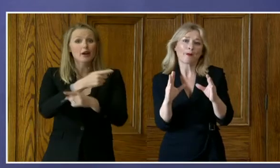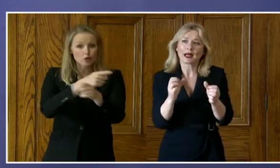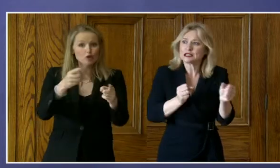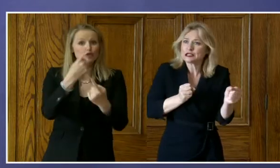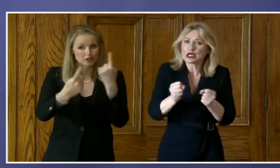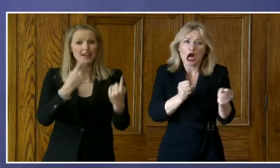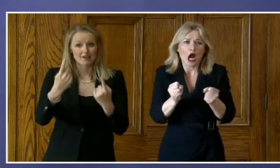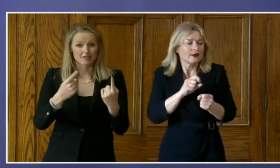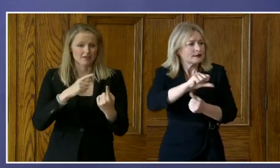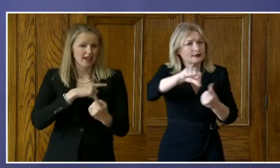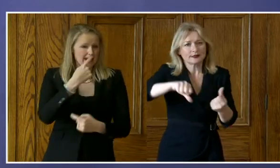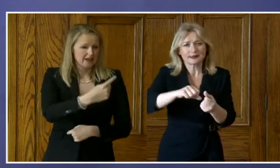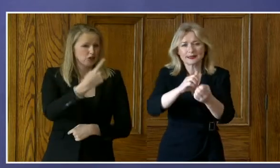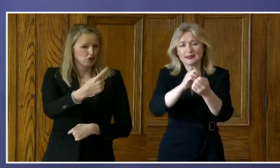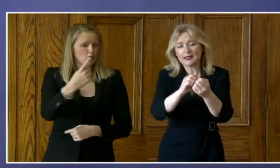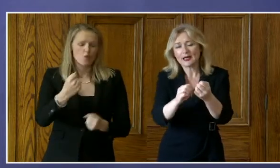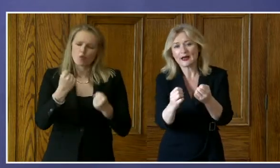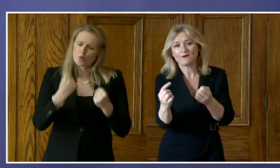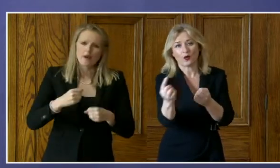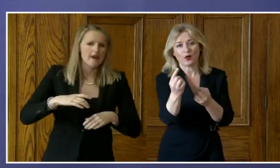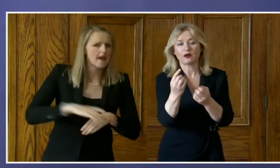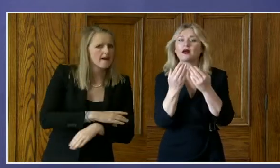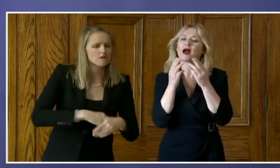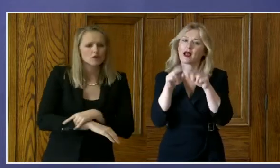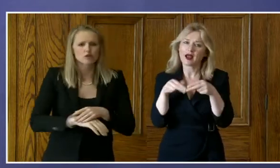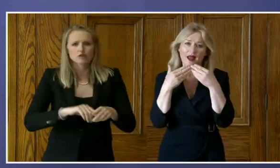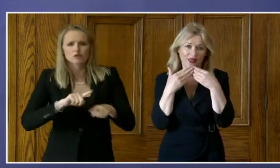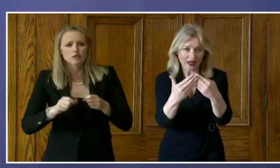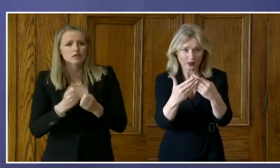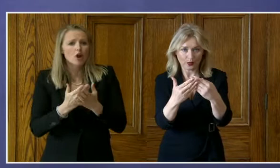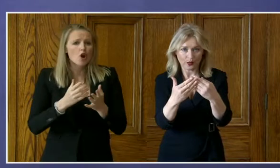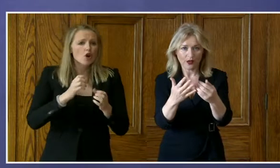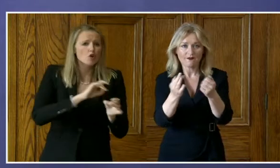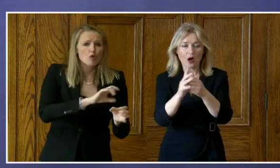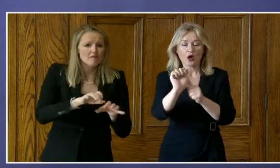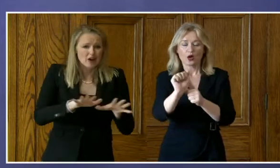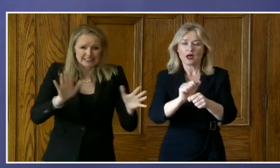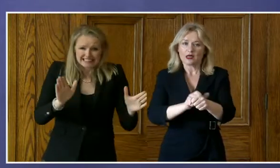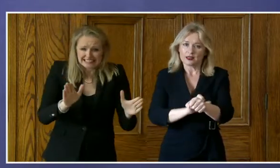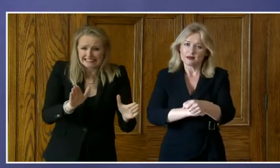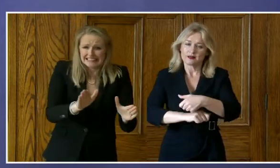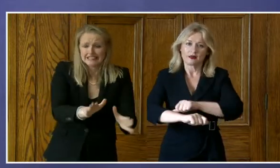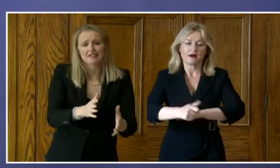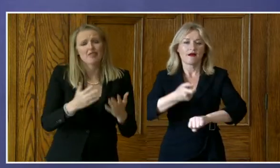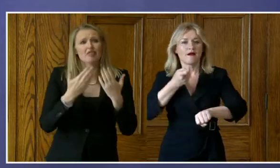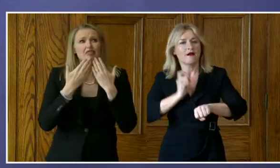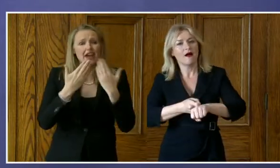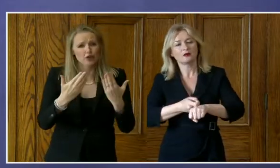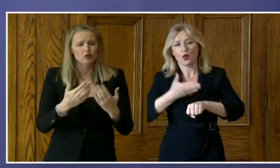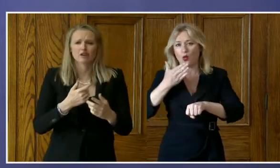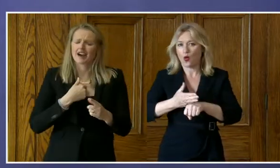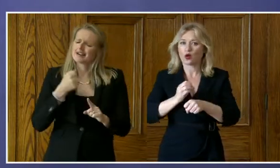each and every one of you are making to tackle the spread of this horrendous virus. And again, I appeal to you on behalf